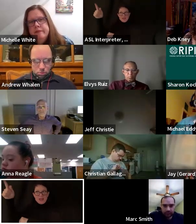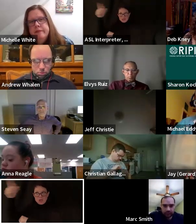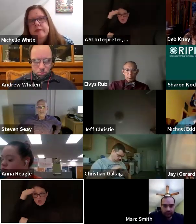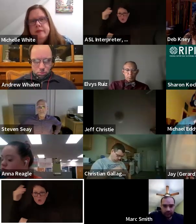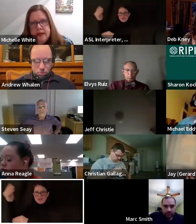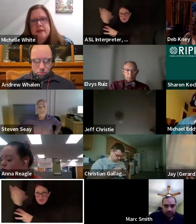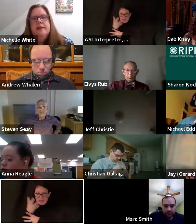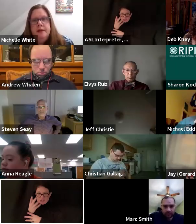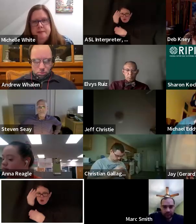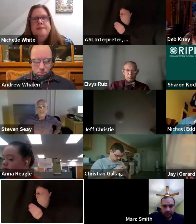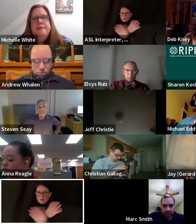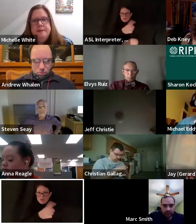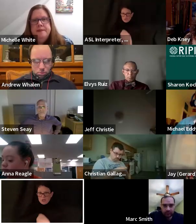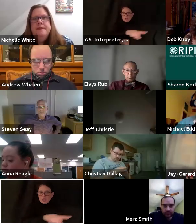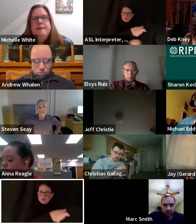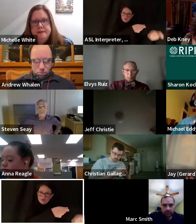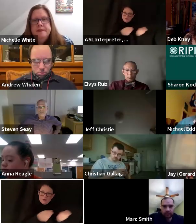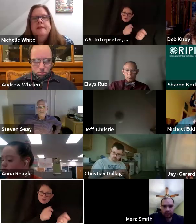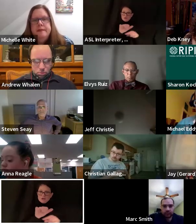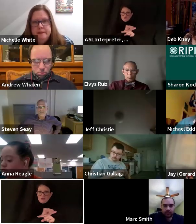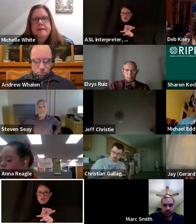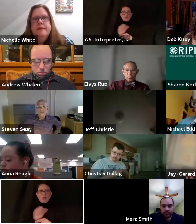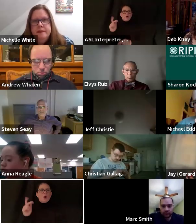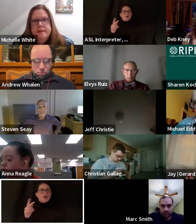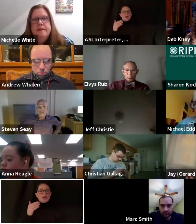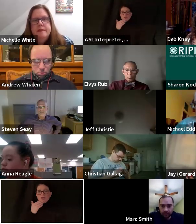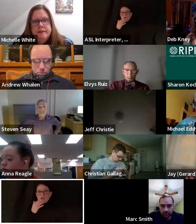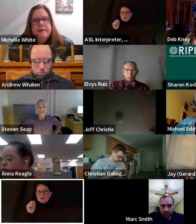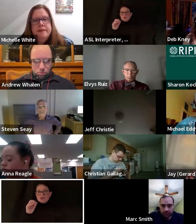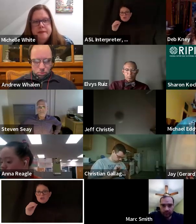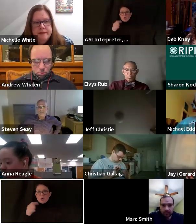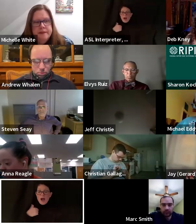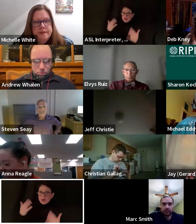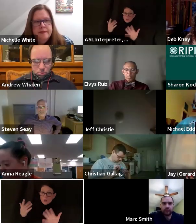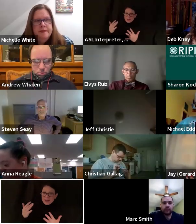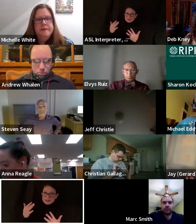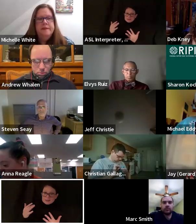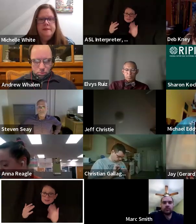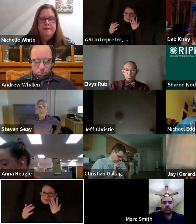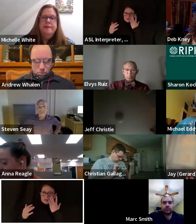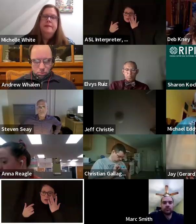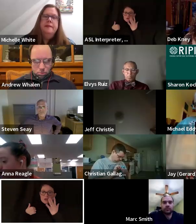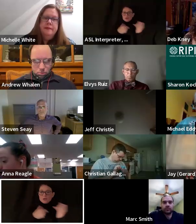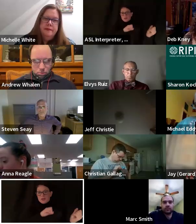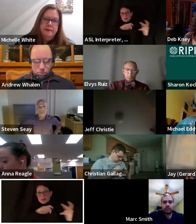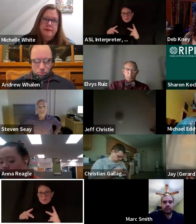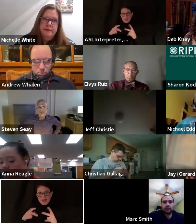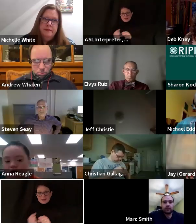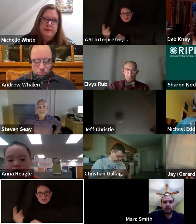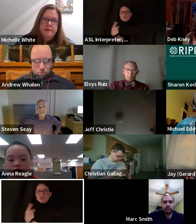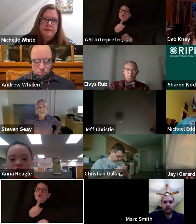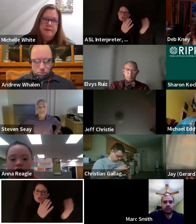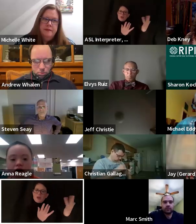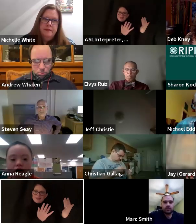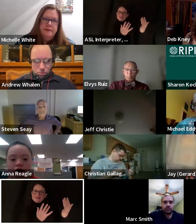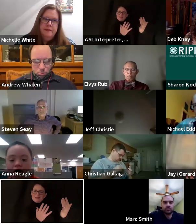we'll be in touch with the people that went through that training. Okay, so now do I wait on this? Like, do we come back in the next? Yeah, you have to wait